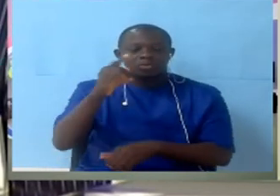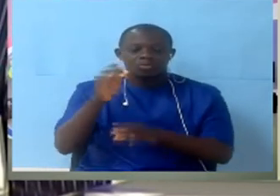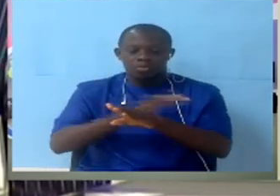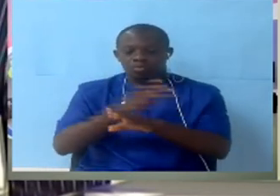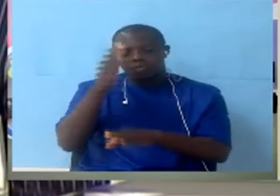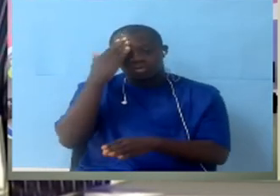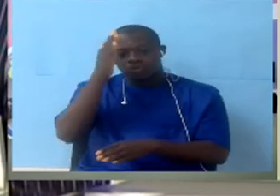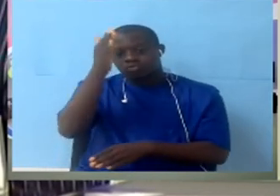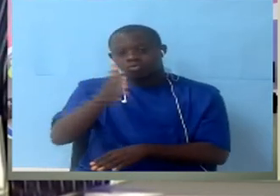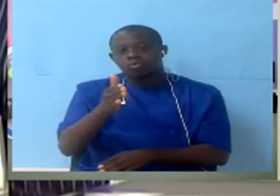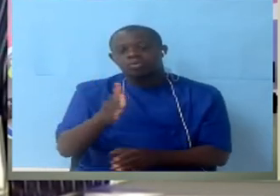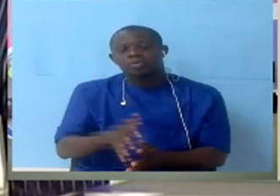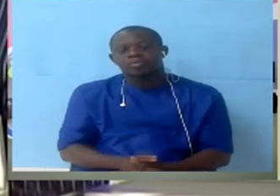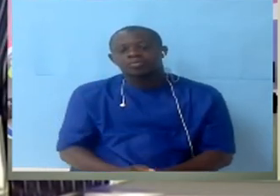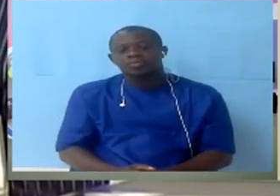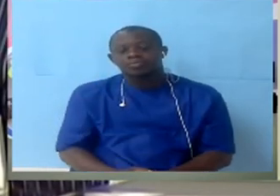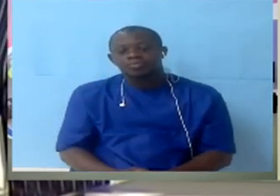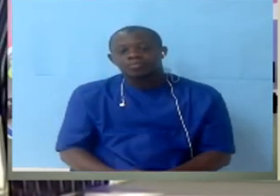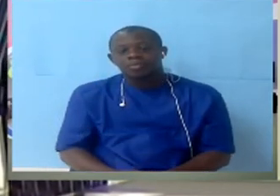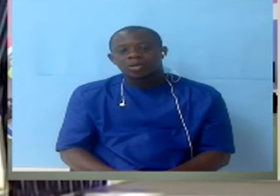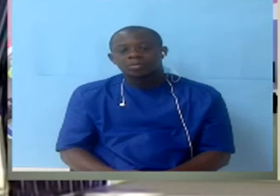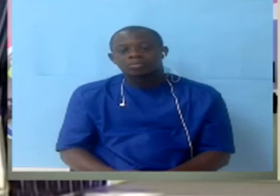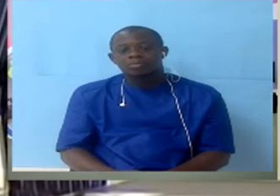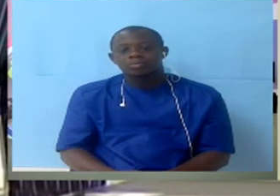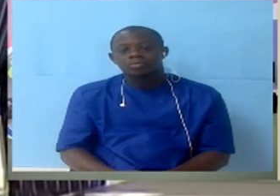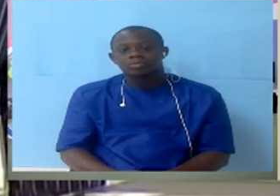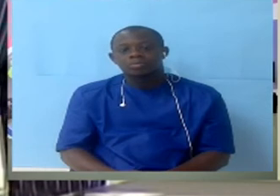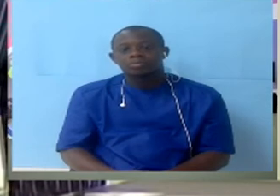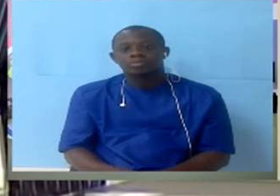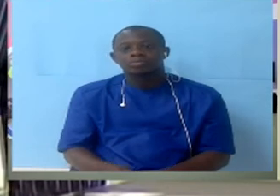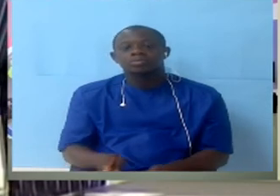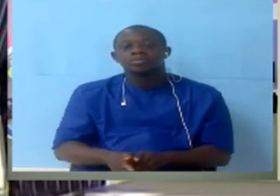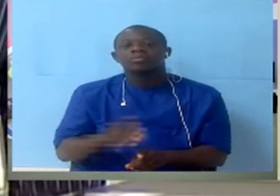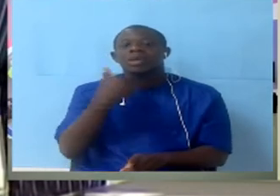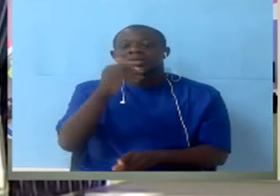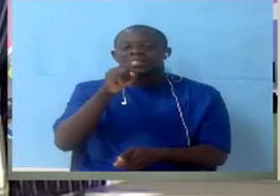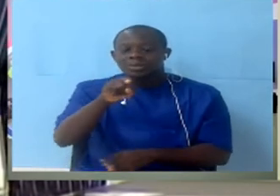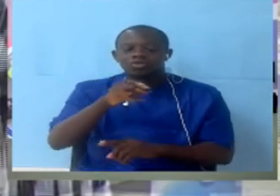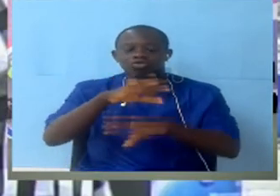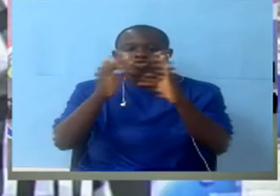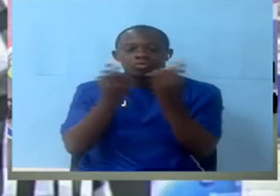Before knowing the truth. Was that something that was happening in this country?